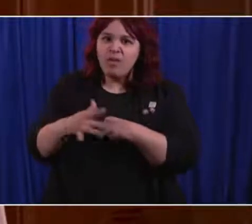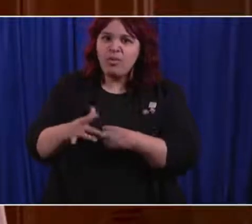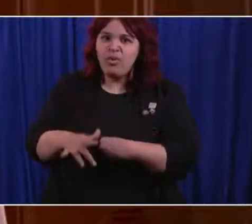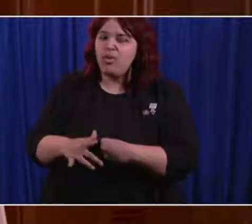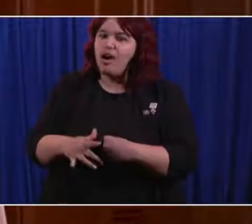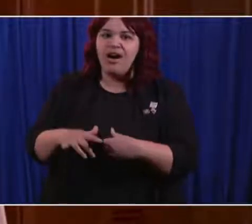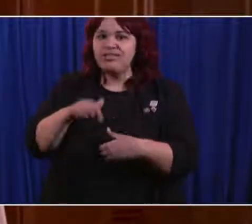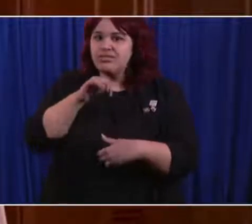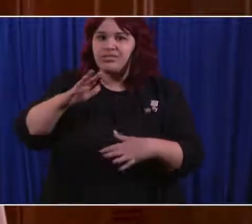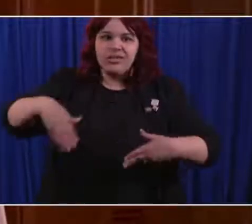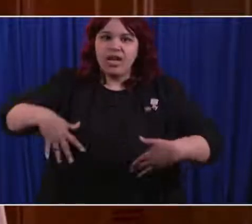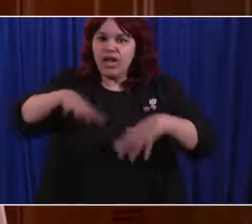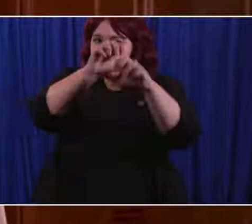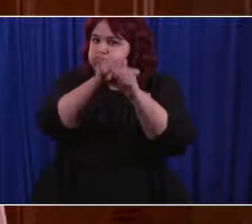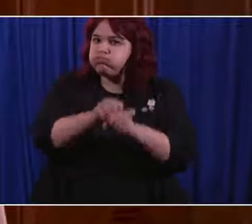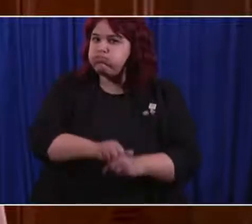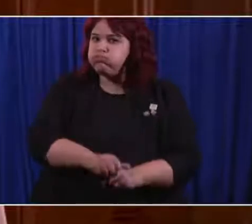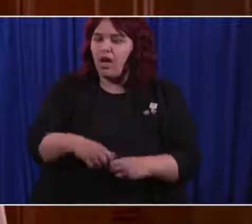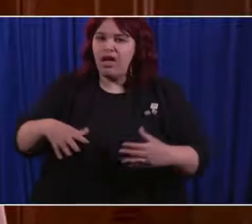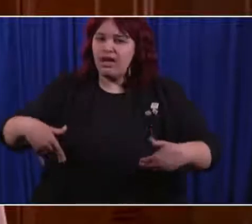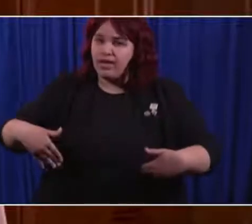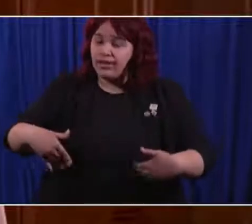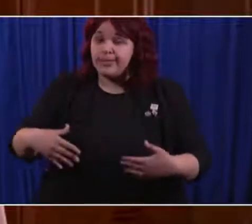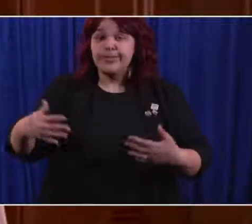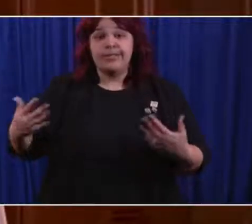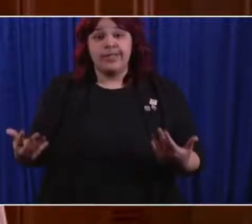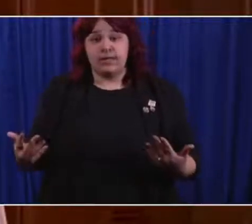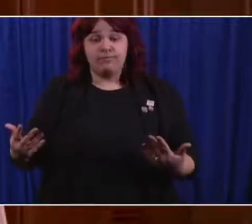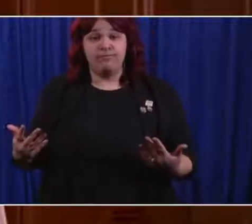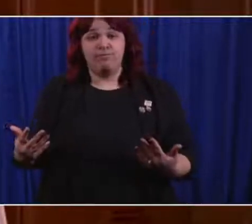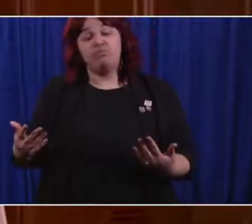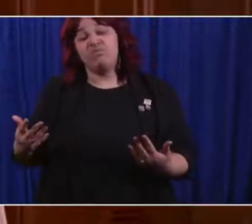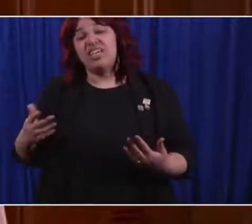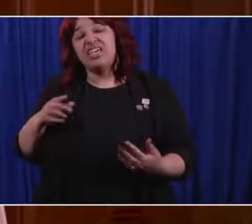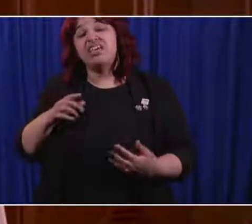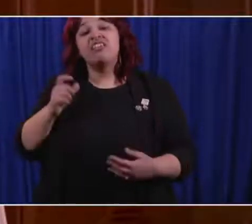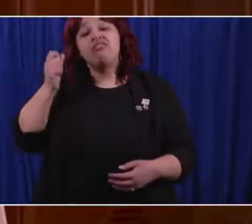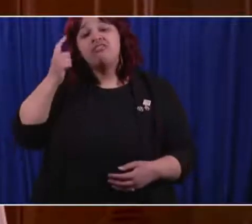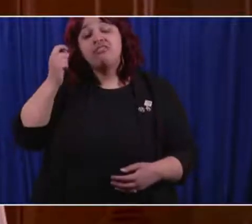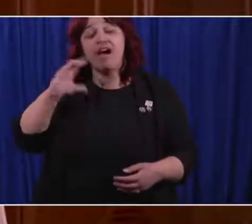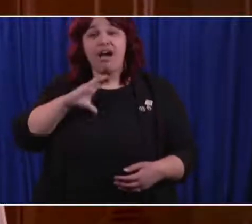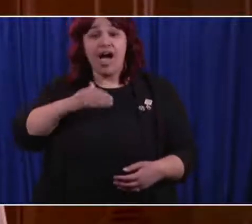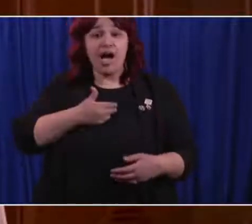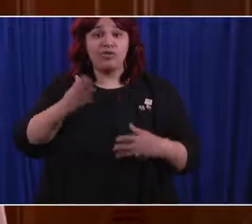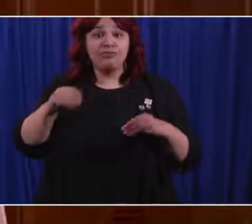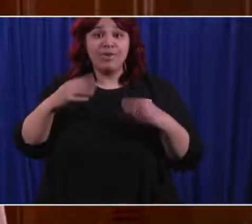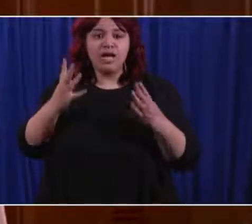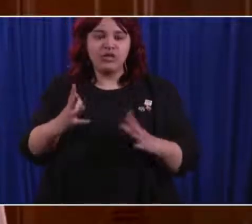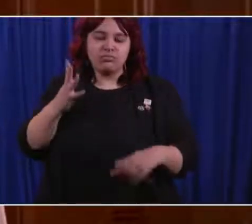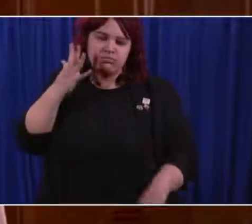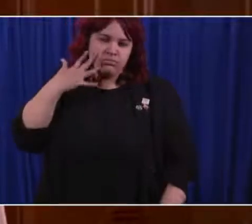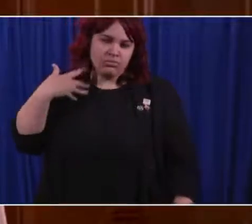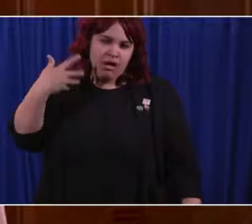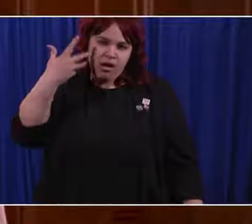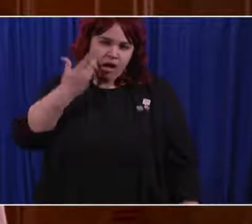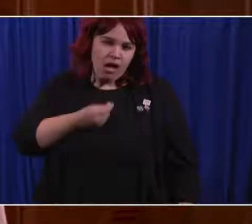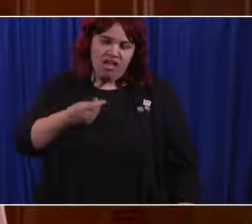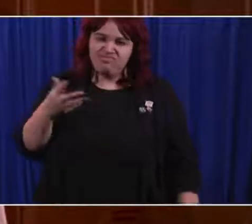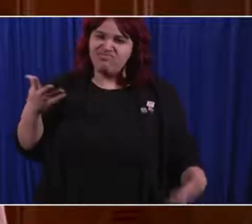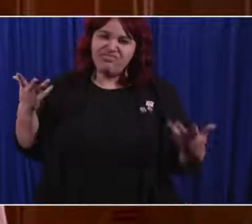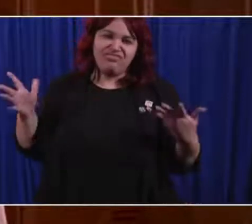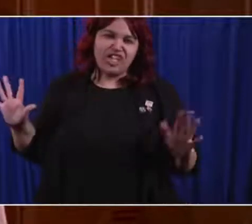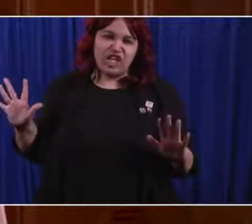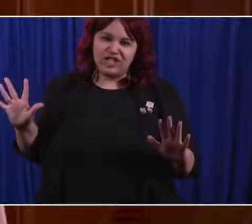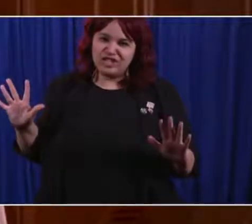most of these places have been at this now for a long time, many, many, many weeks. They have an amazing